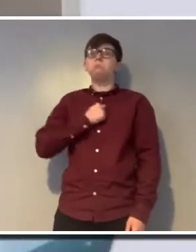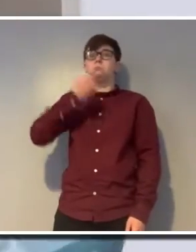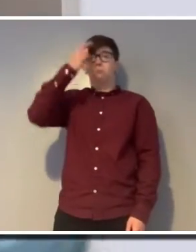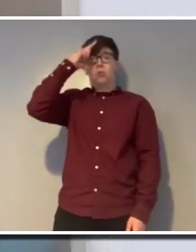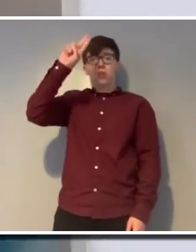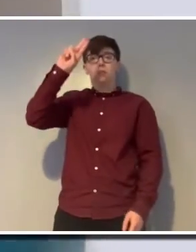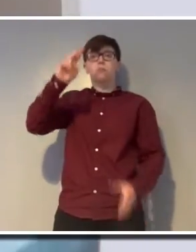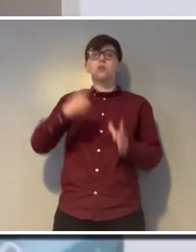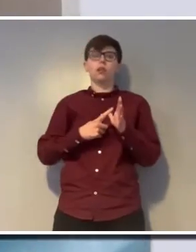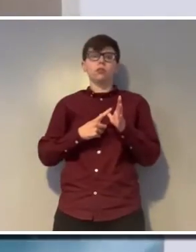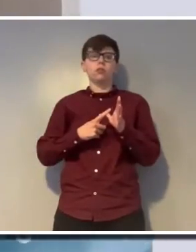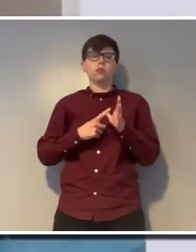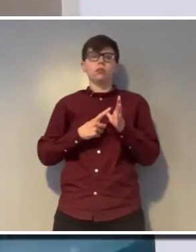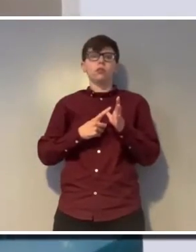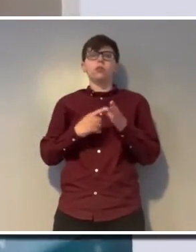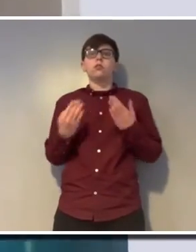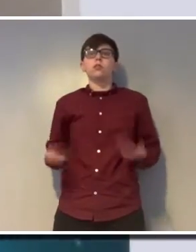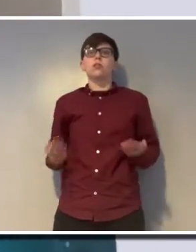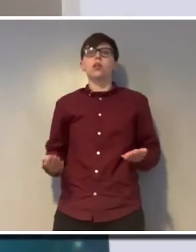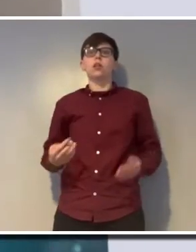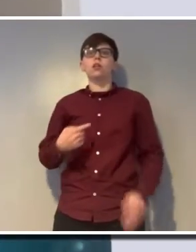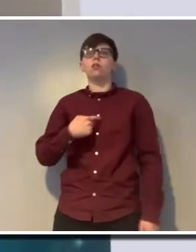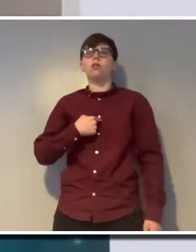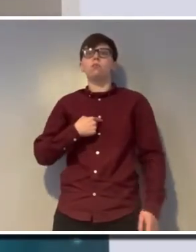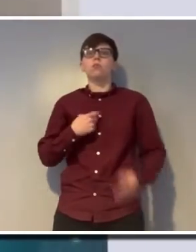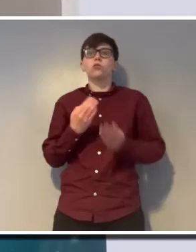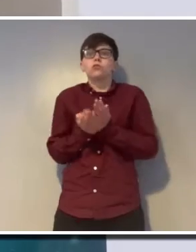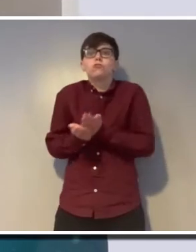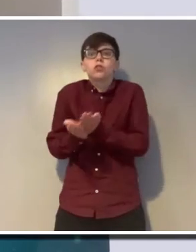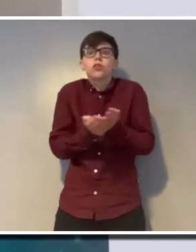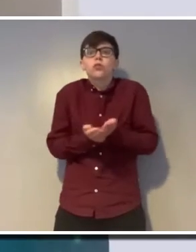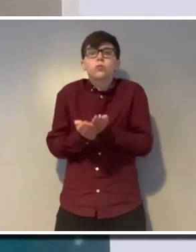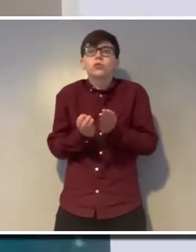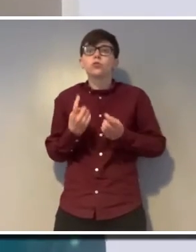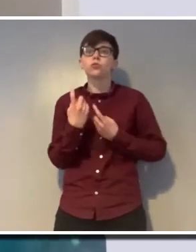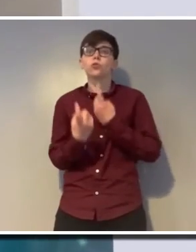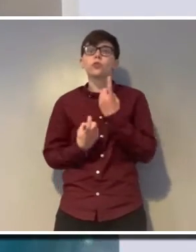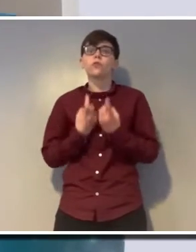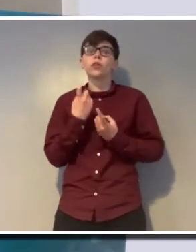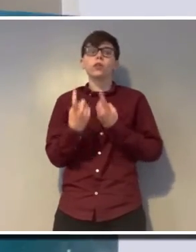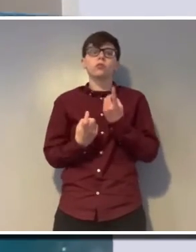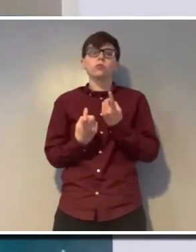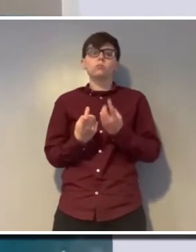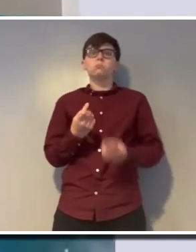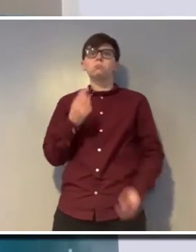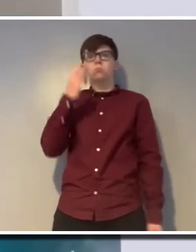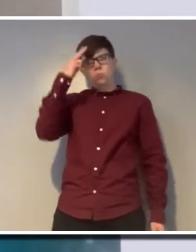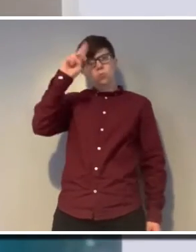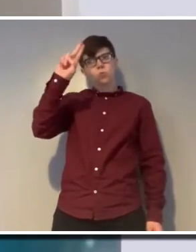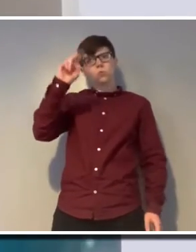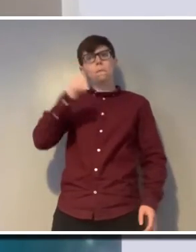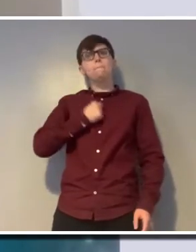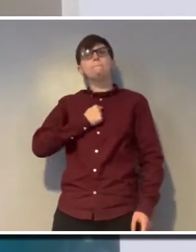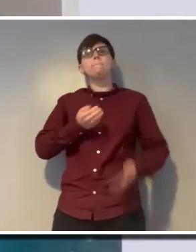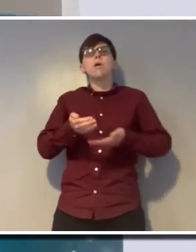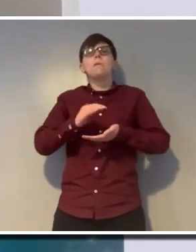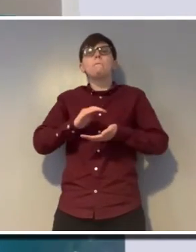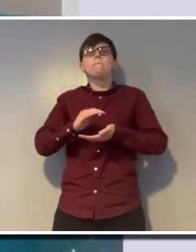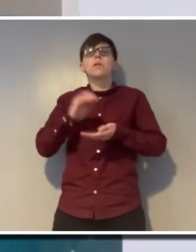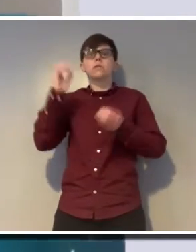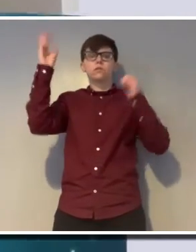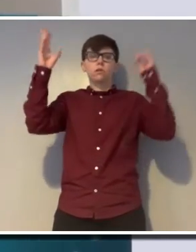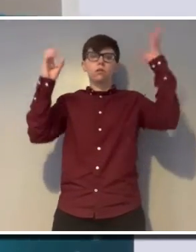Hello everyone, my name's Anne and today I'm going to read you a story called My